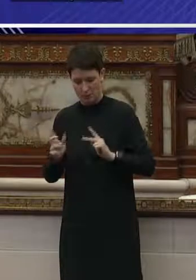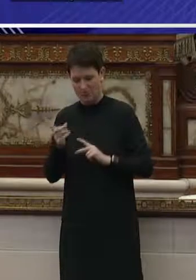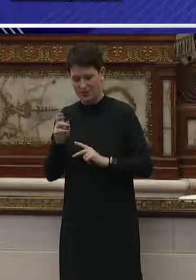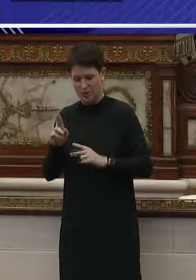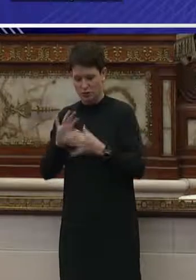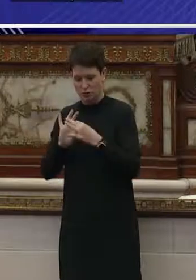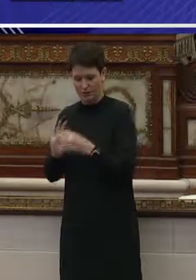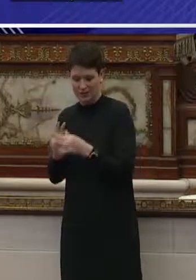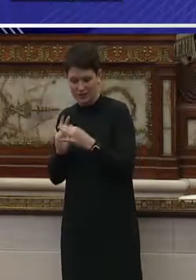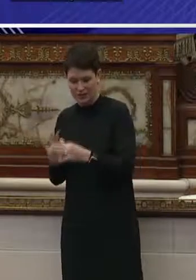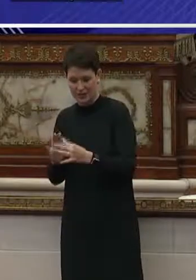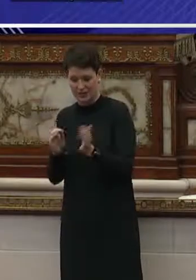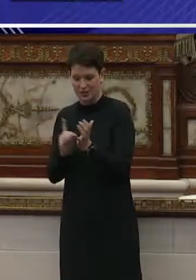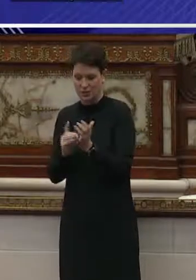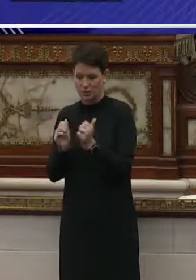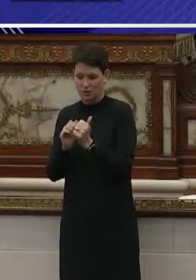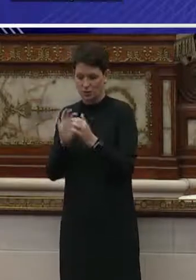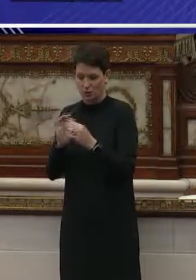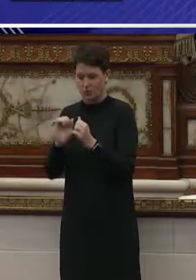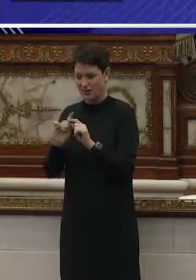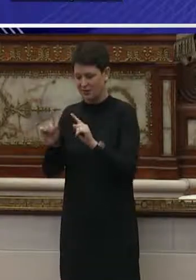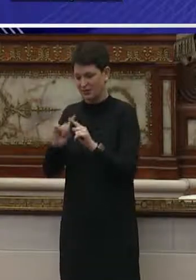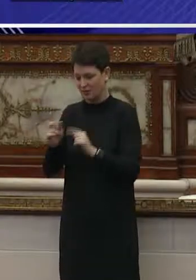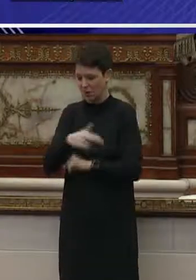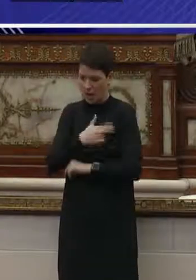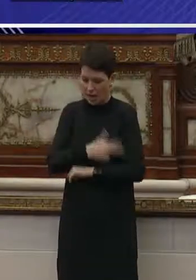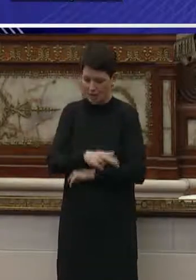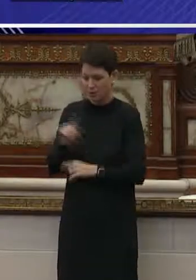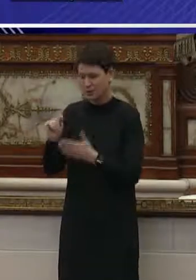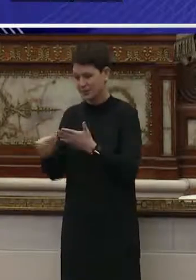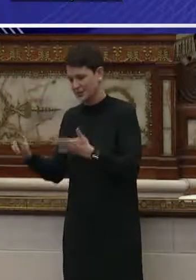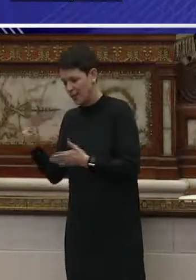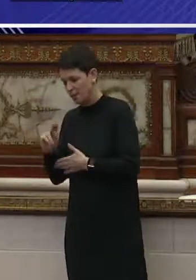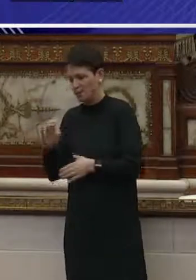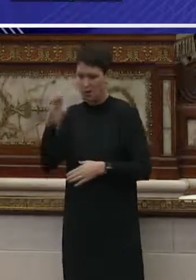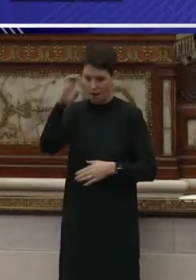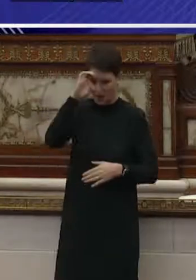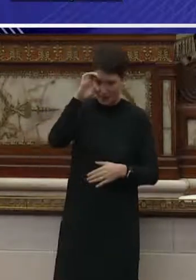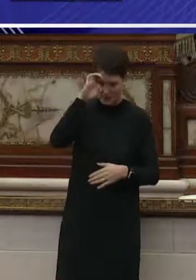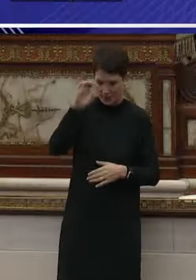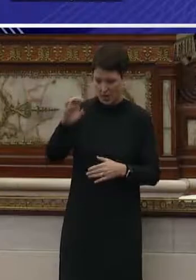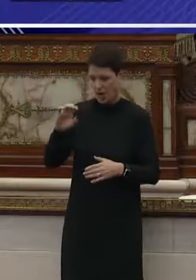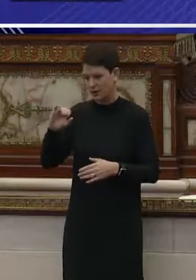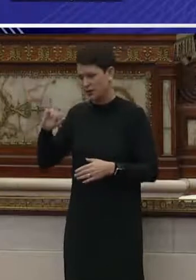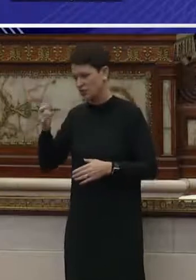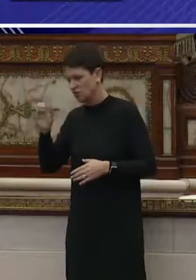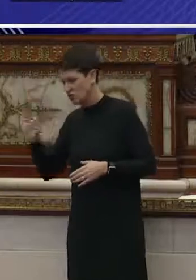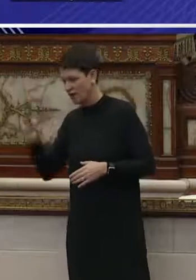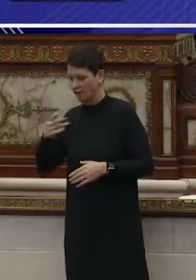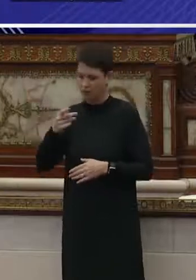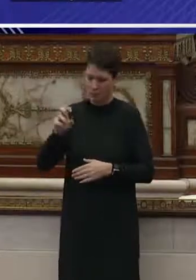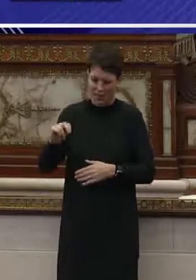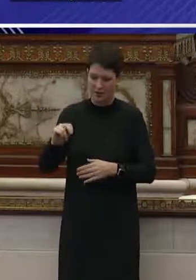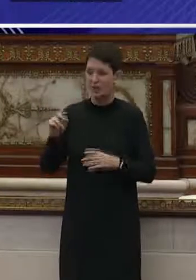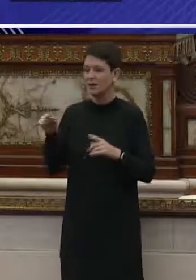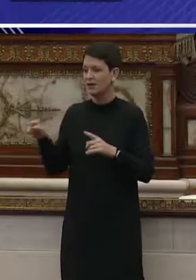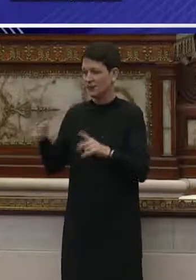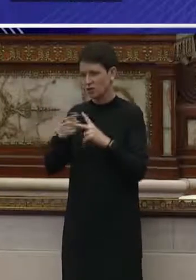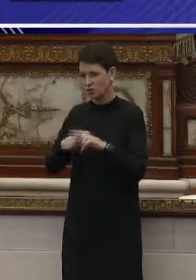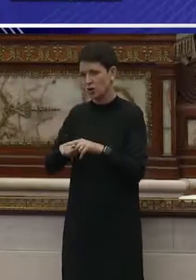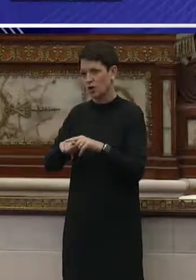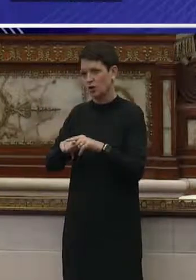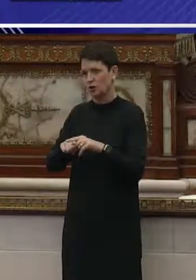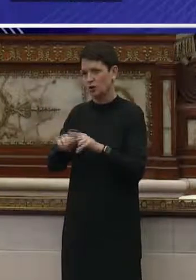affiliates that are affiliated with certain institutions, whether it's Temple or Einstein or Jeff or Penn, they have started to do